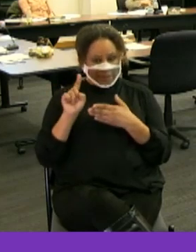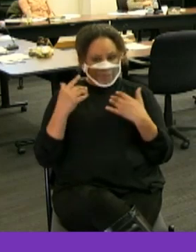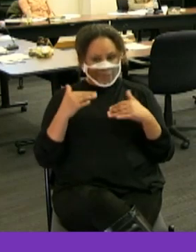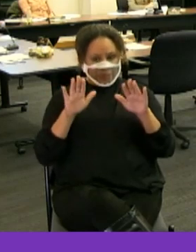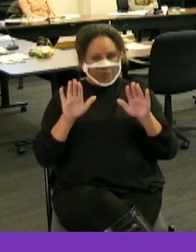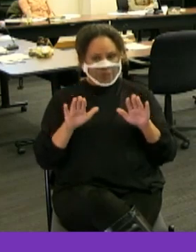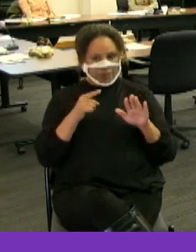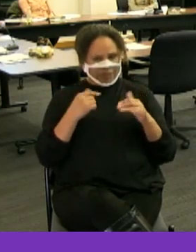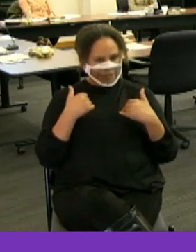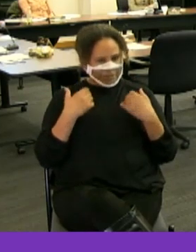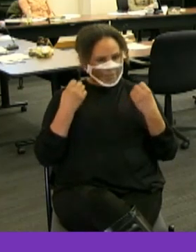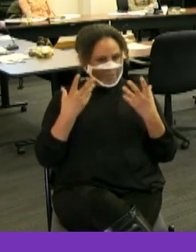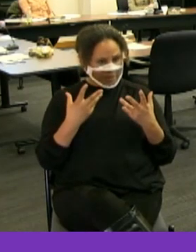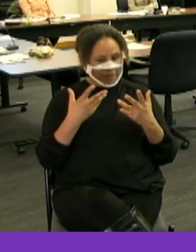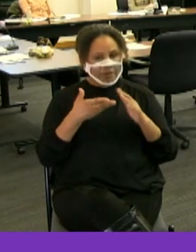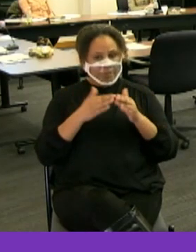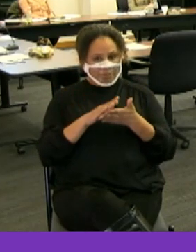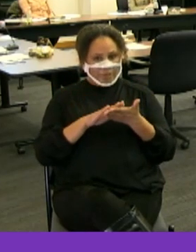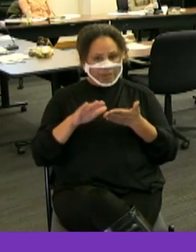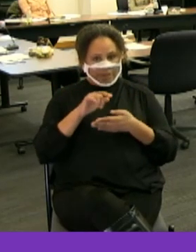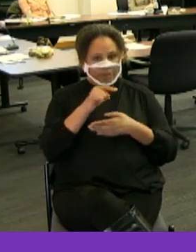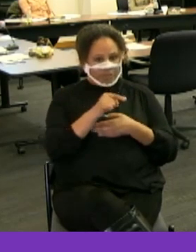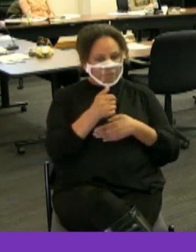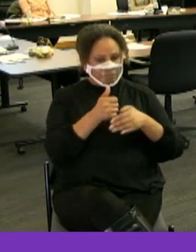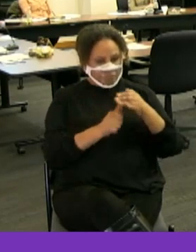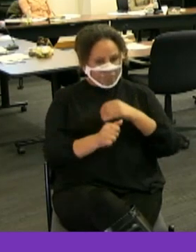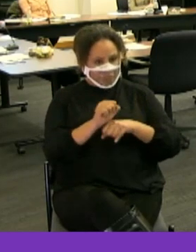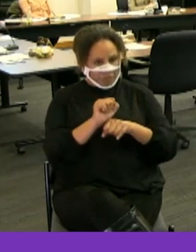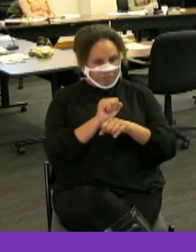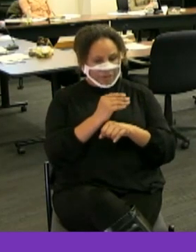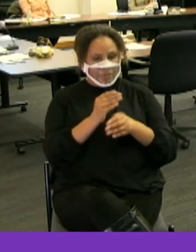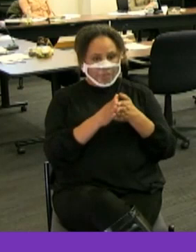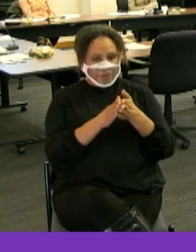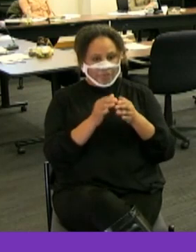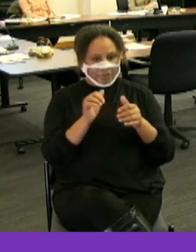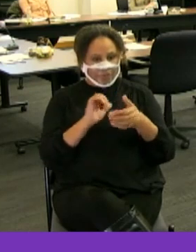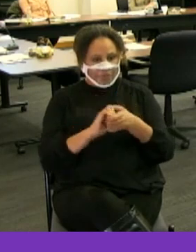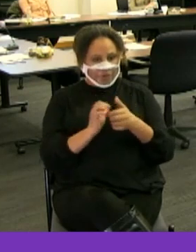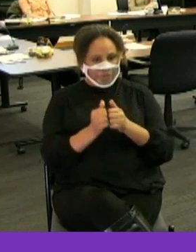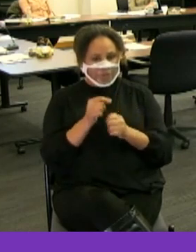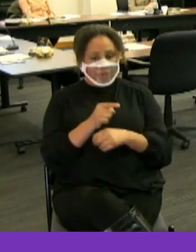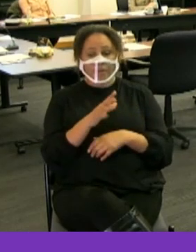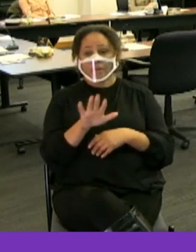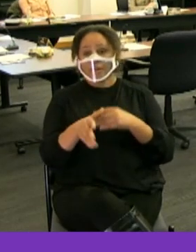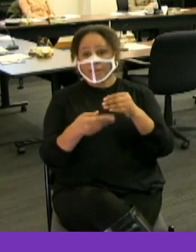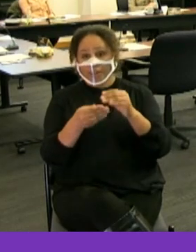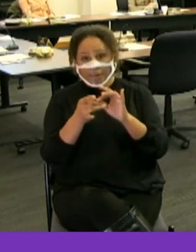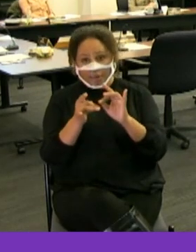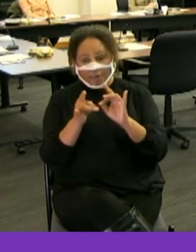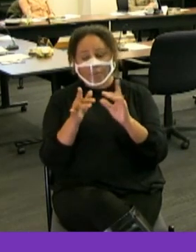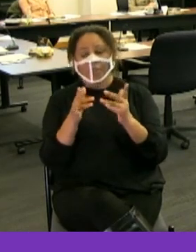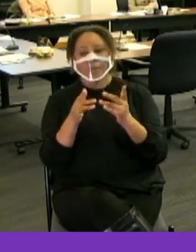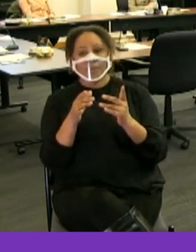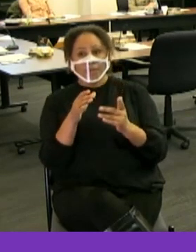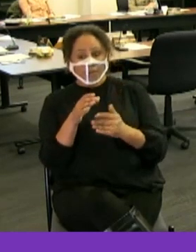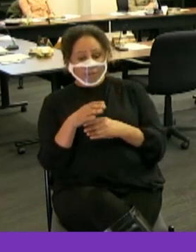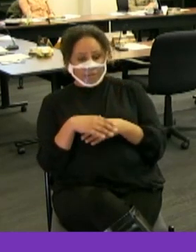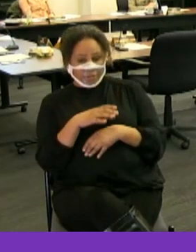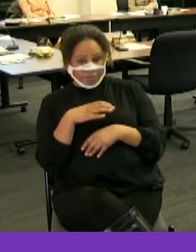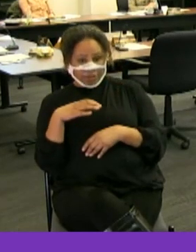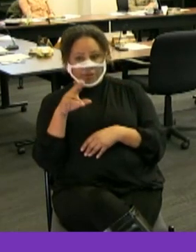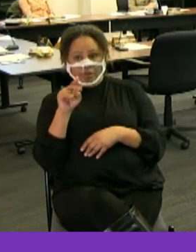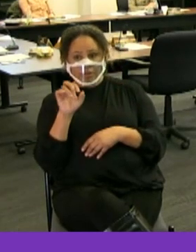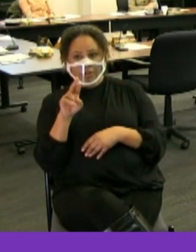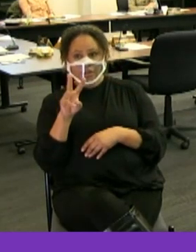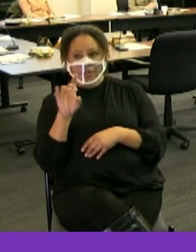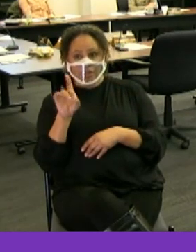community colleges that she covers, but looking forward to working with her more. She does. And just a little added note to Congresswoman Underwood. It was so